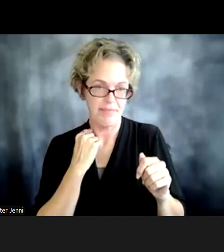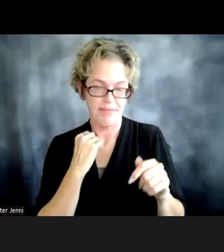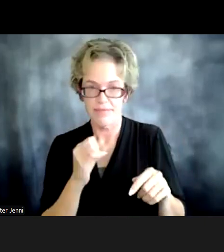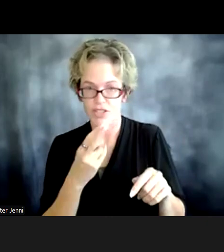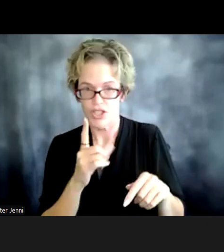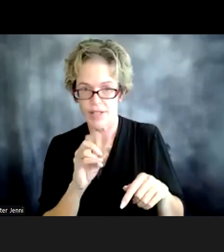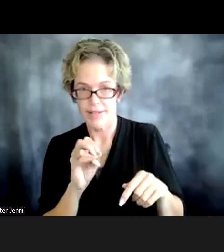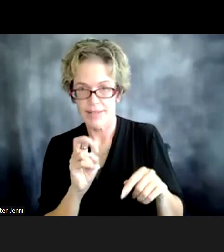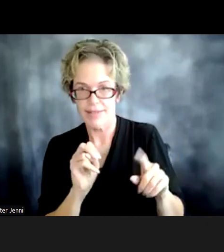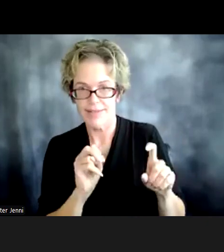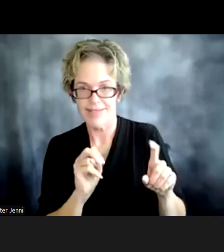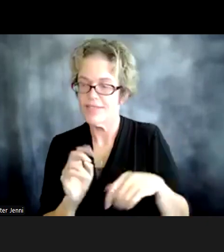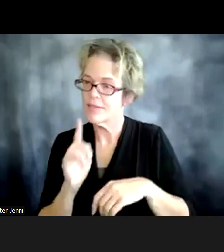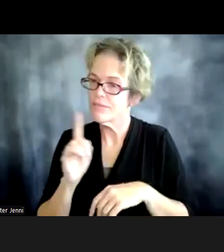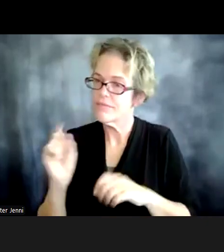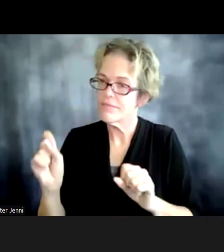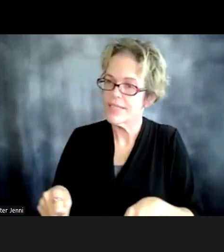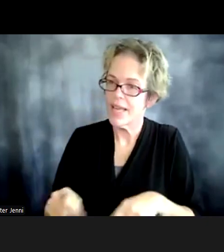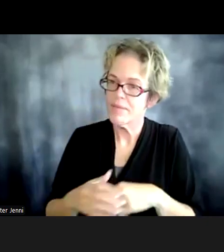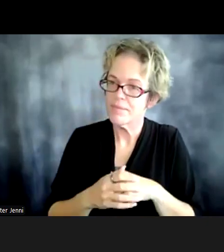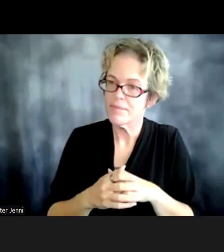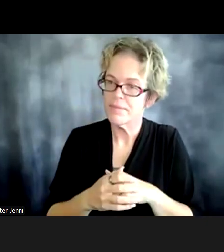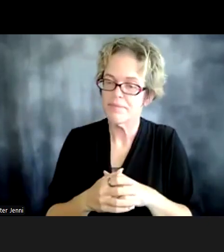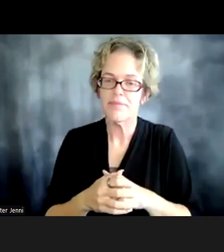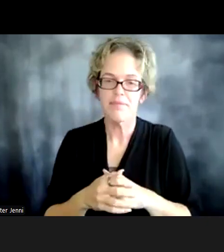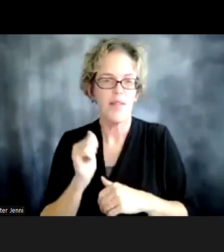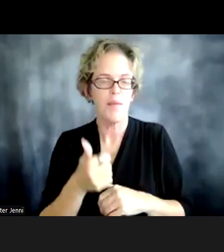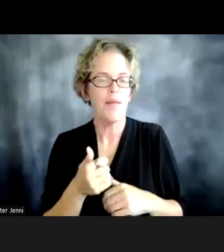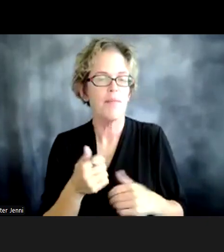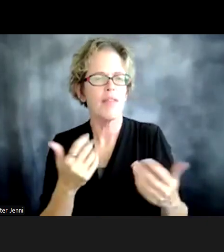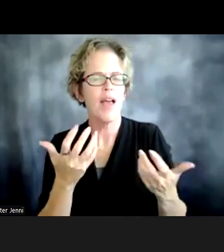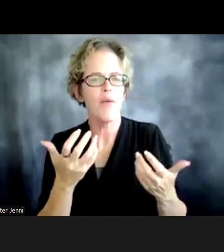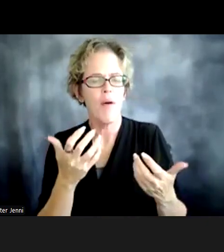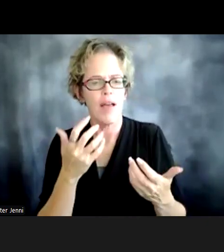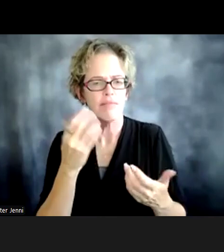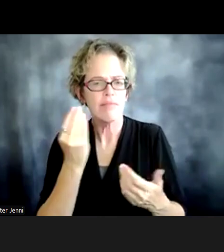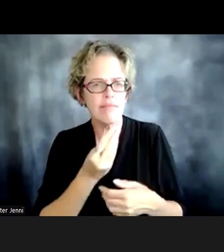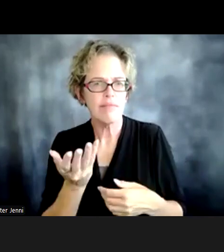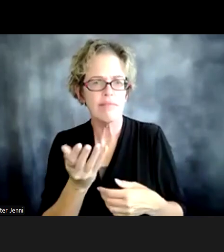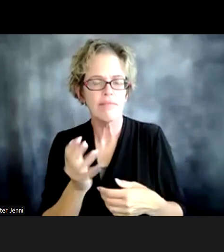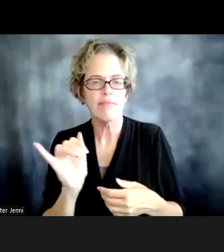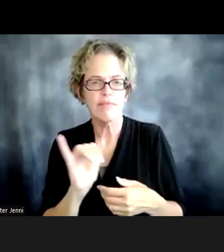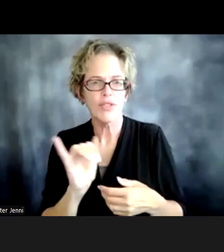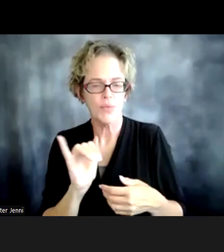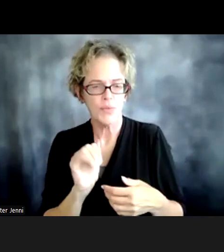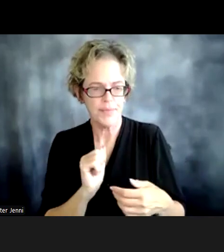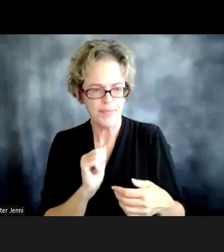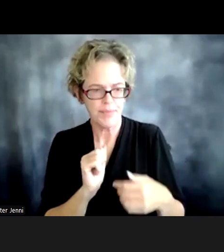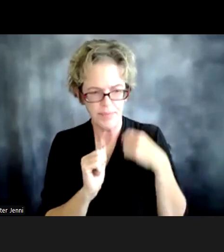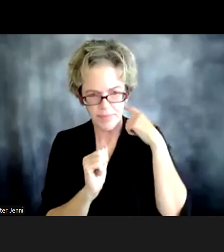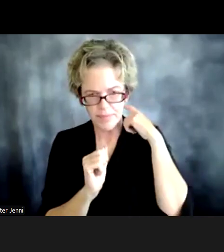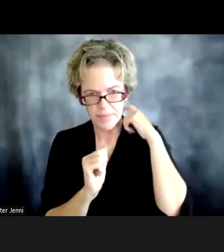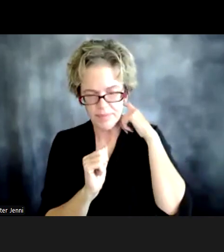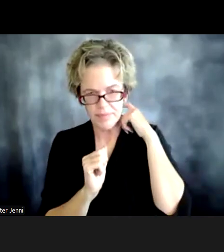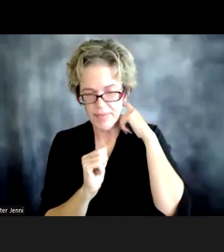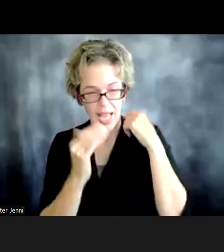Sheldon? Yeah, we can do that. Okay. I do want to note here as well, I don't